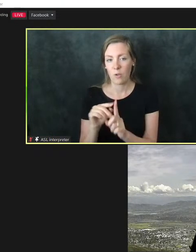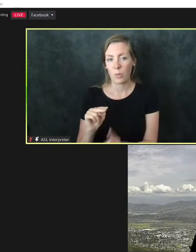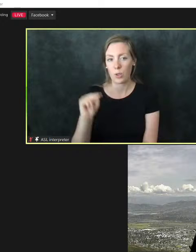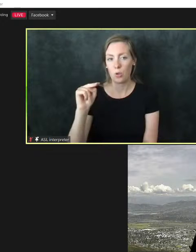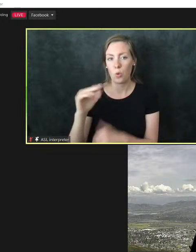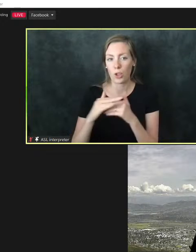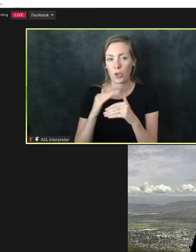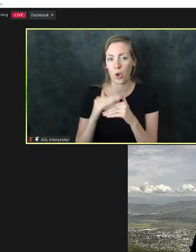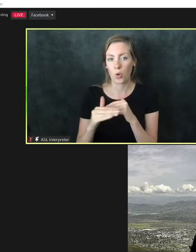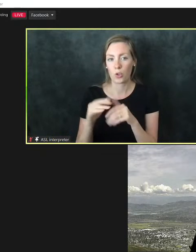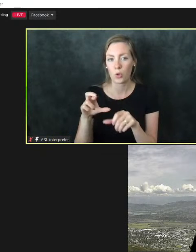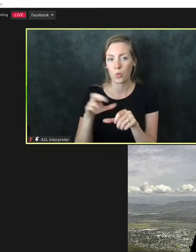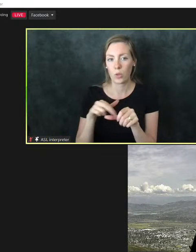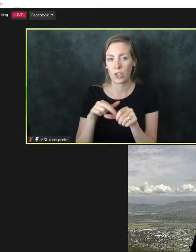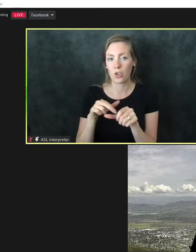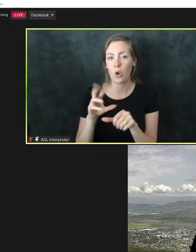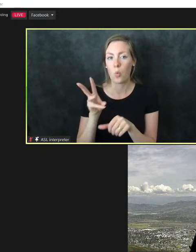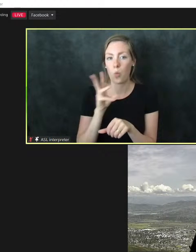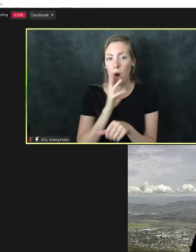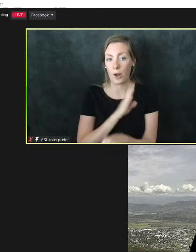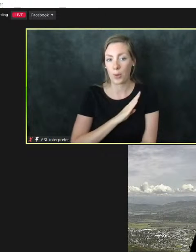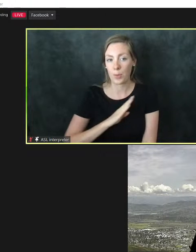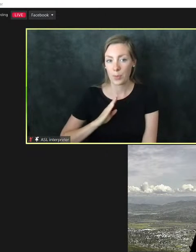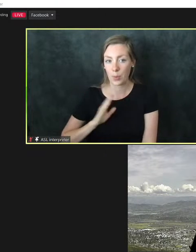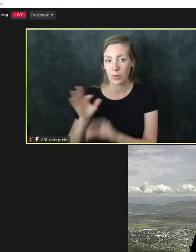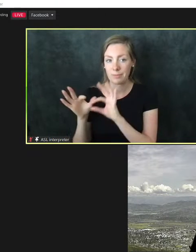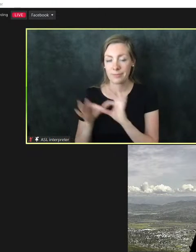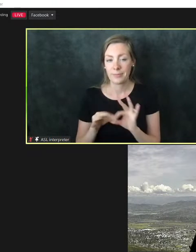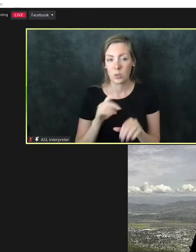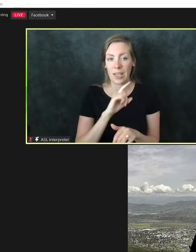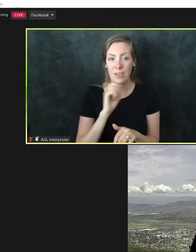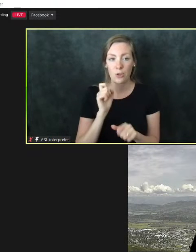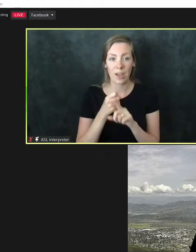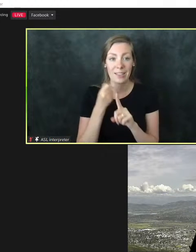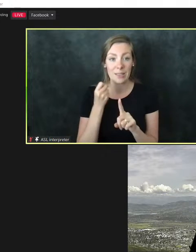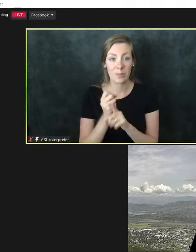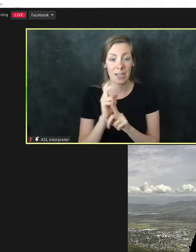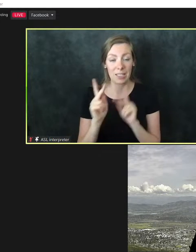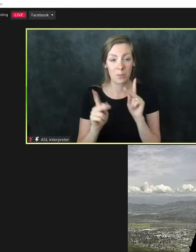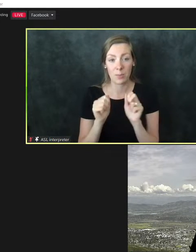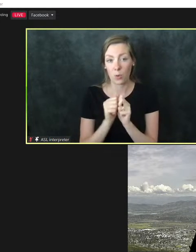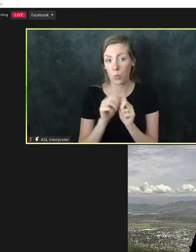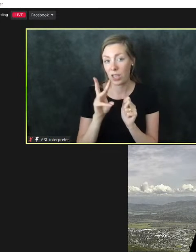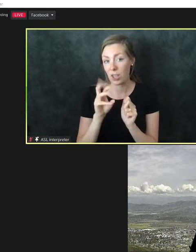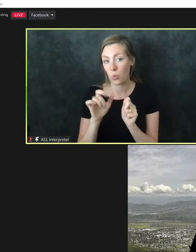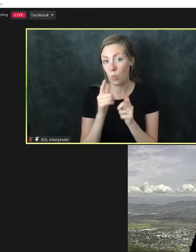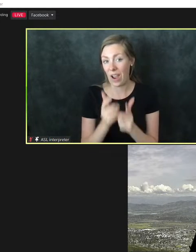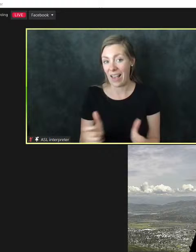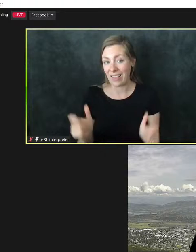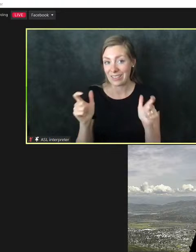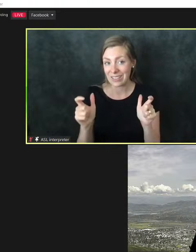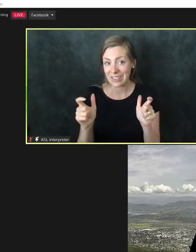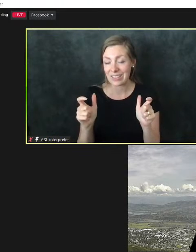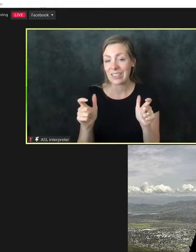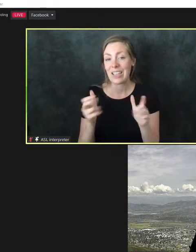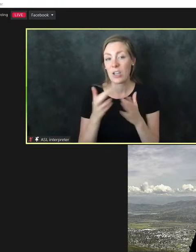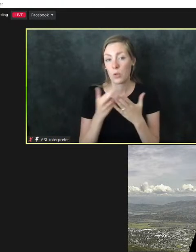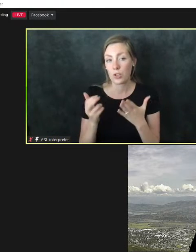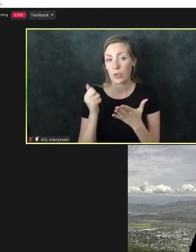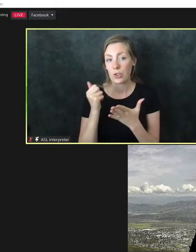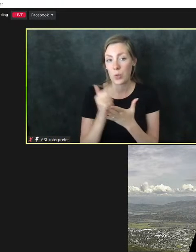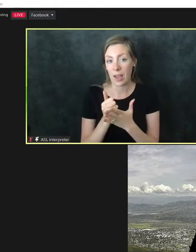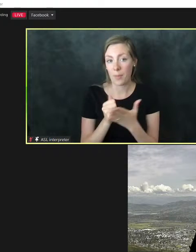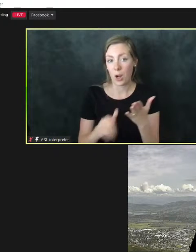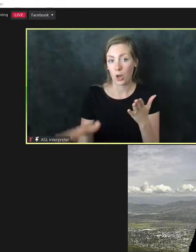Water Board. geólogo Chris de has la some mesa information about how the drought is impacting people with de wells la and resources to help lo que our tiene groundwater users.